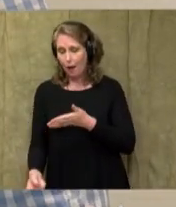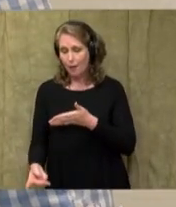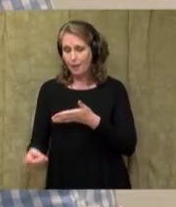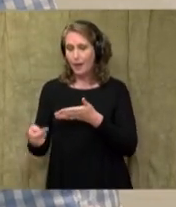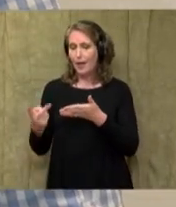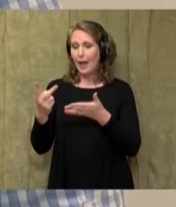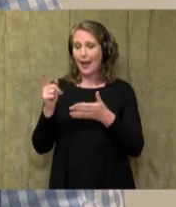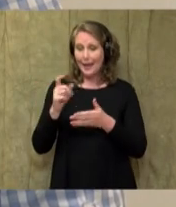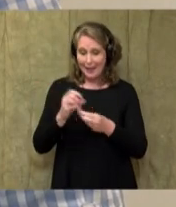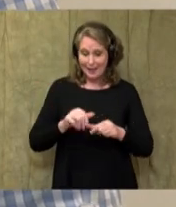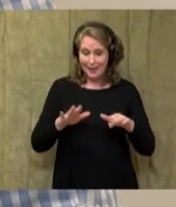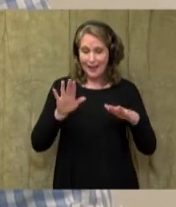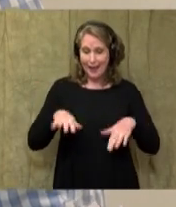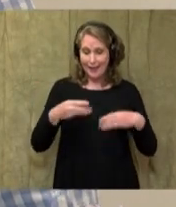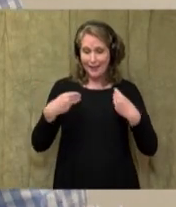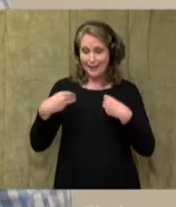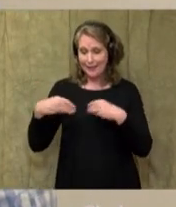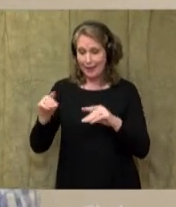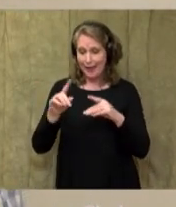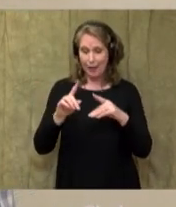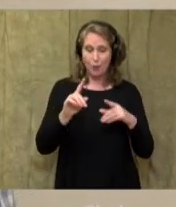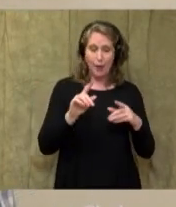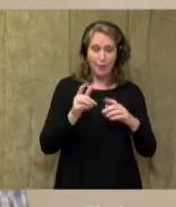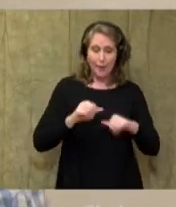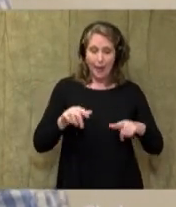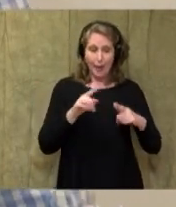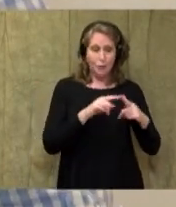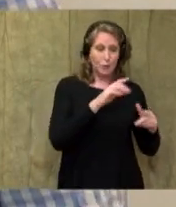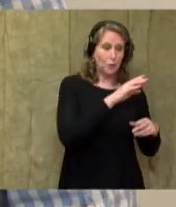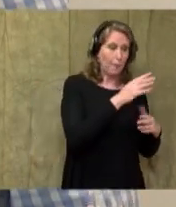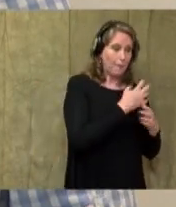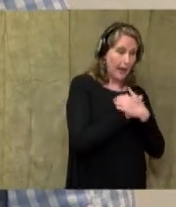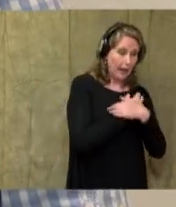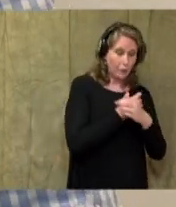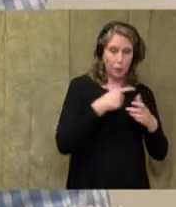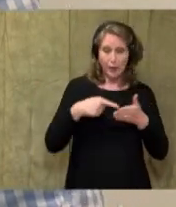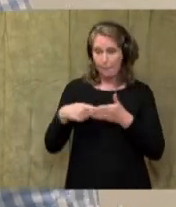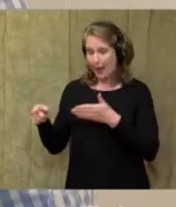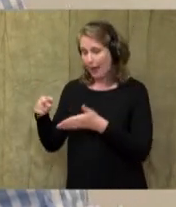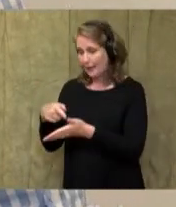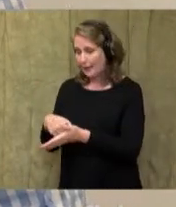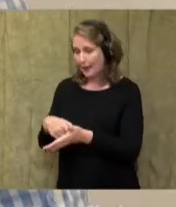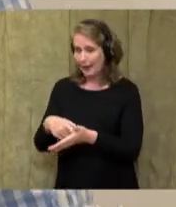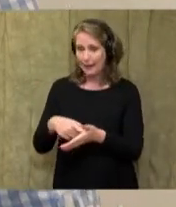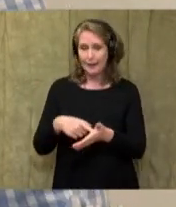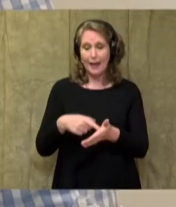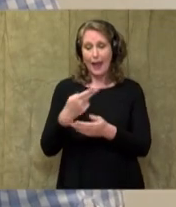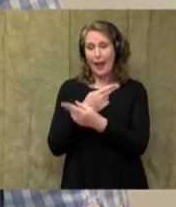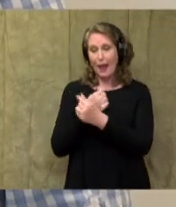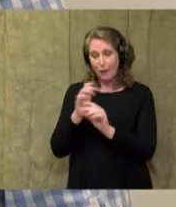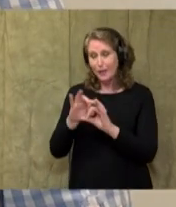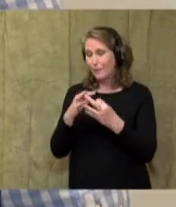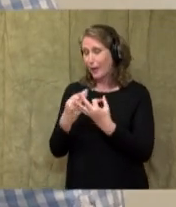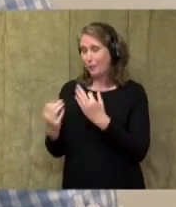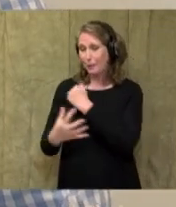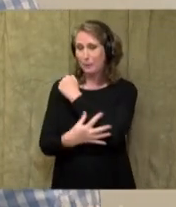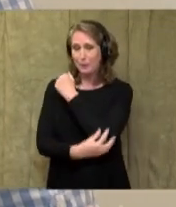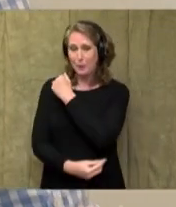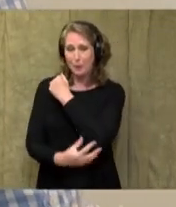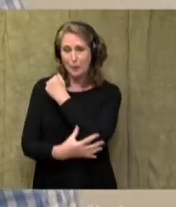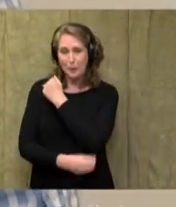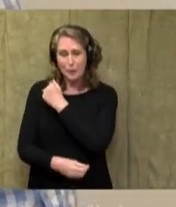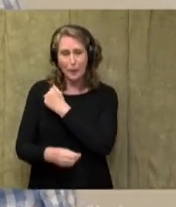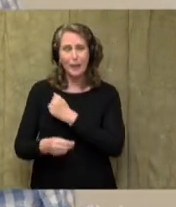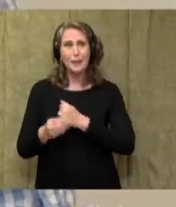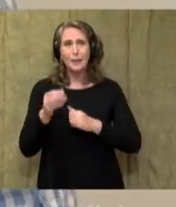sold all of his land to Bear to pay off the debt. Hare and his family were in very bad shape. "The children